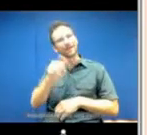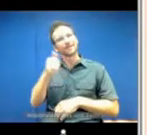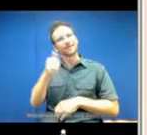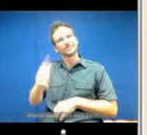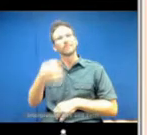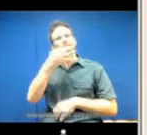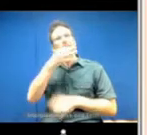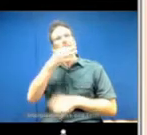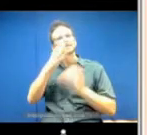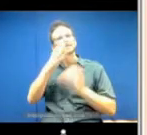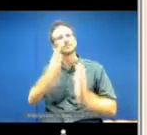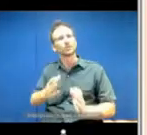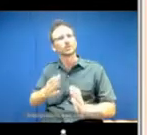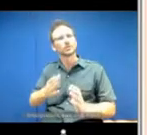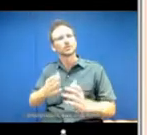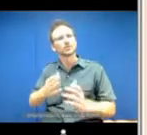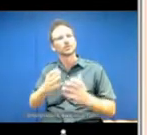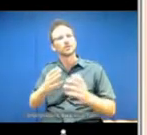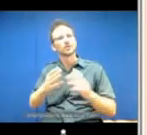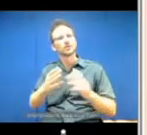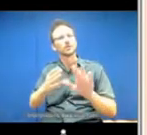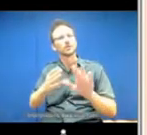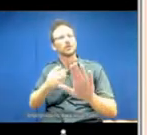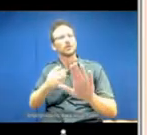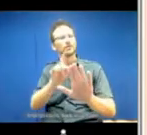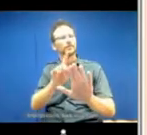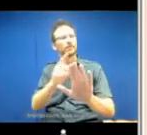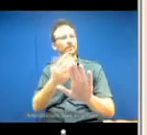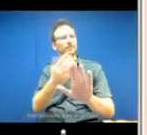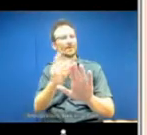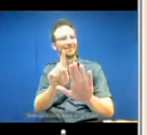who, hang on one second.